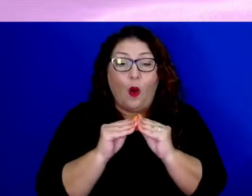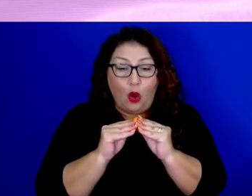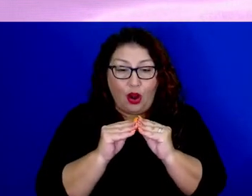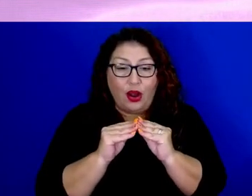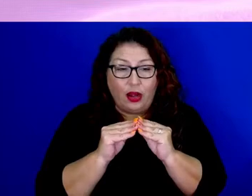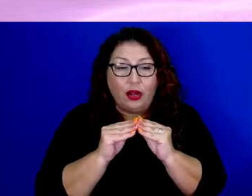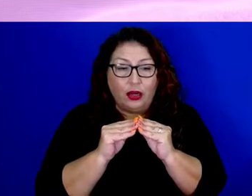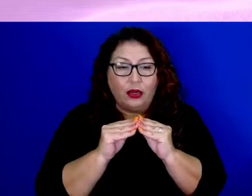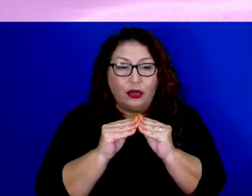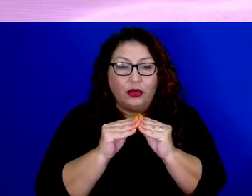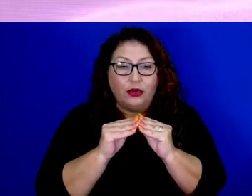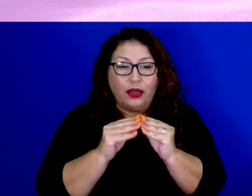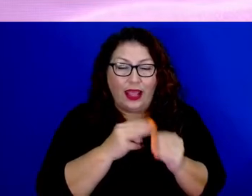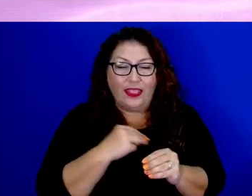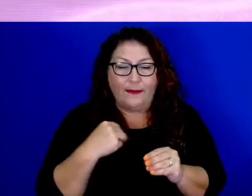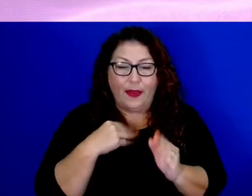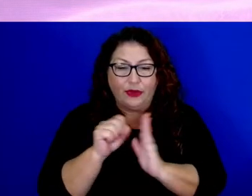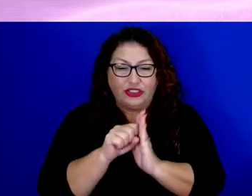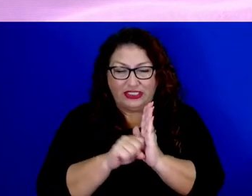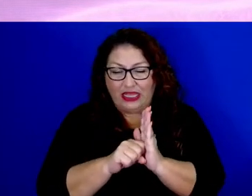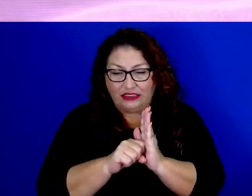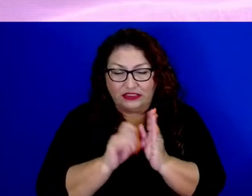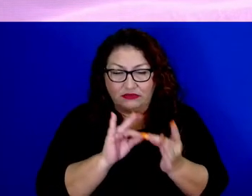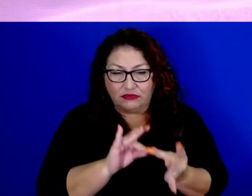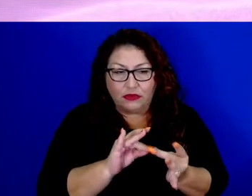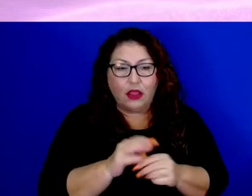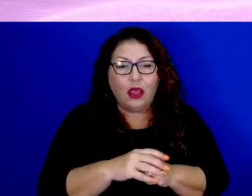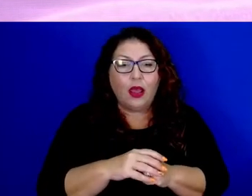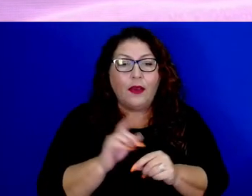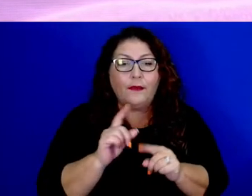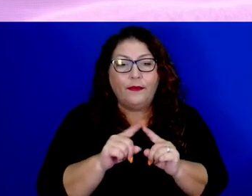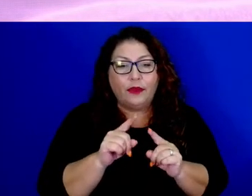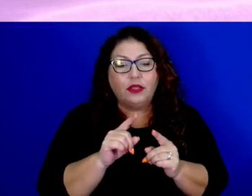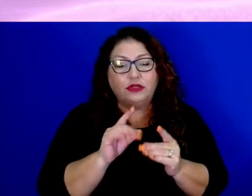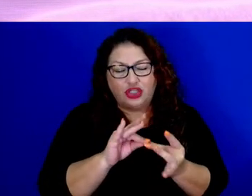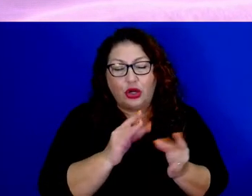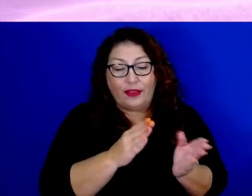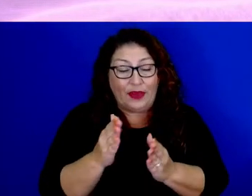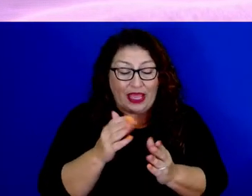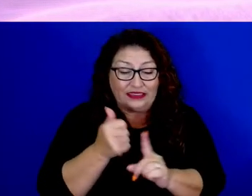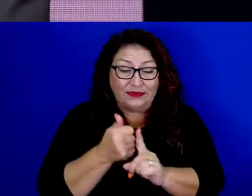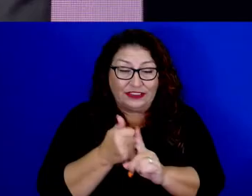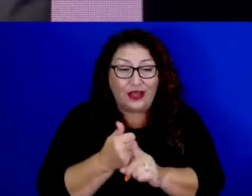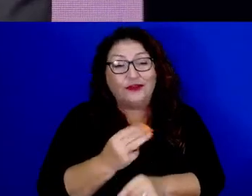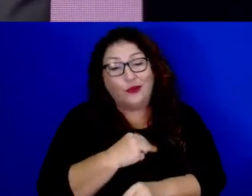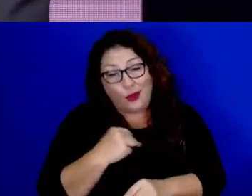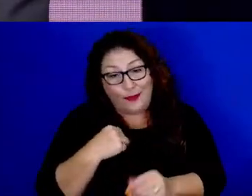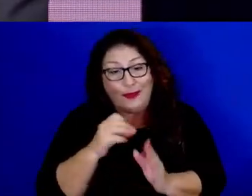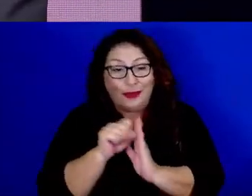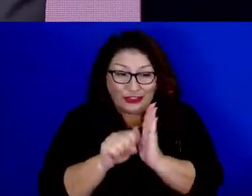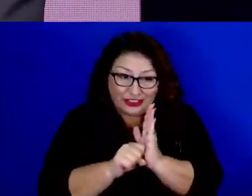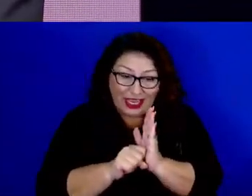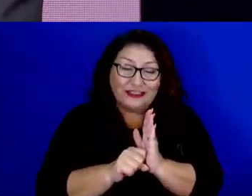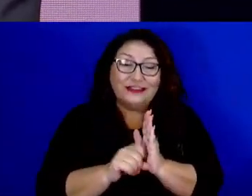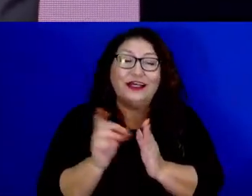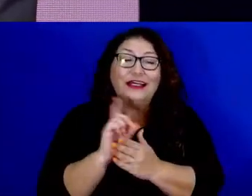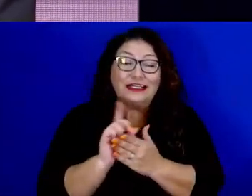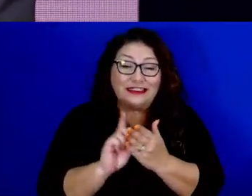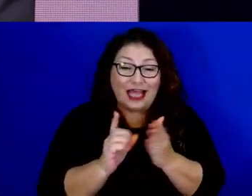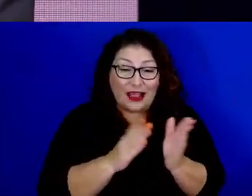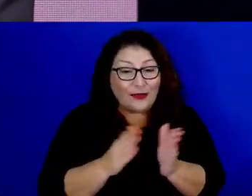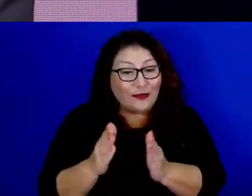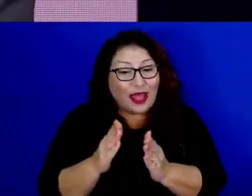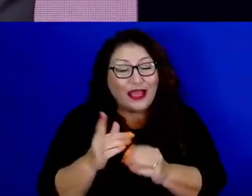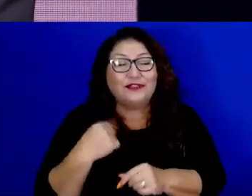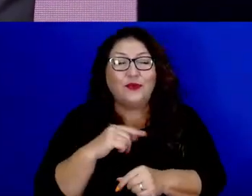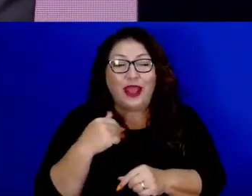states context. Concerning the plans themselves, well, so member states were designing the plans, so we have the measures they have